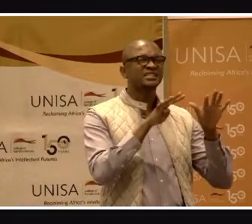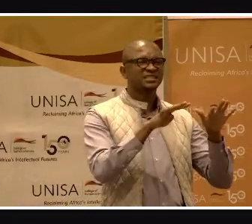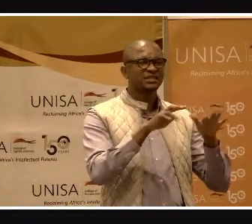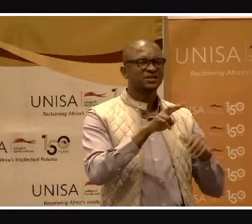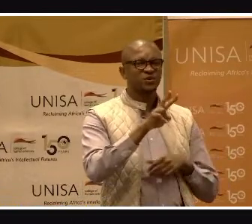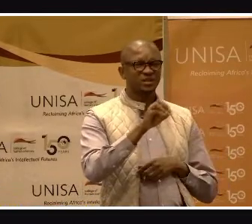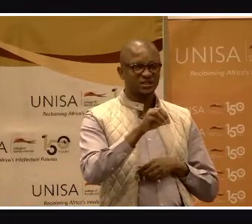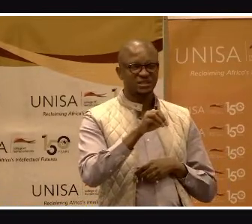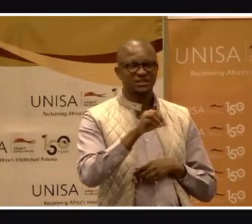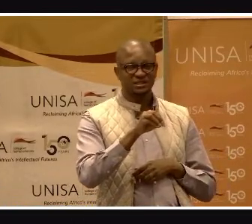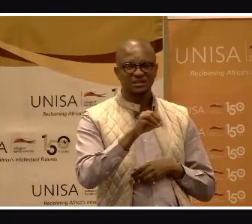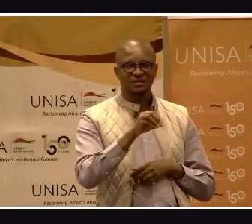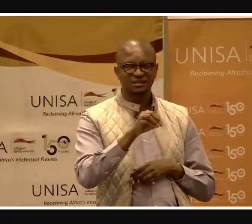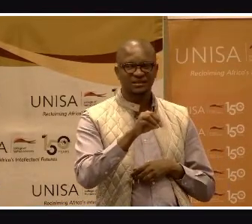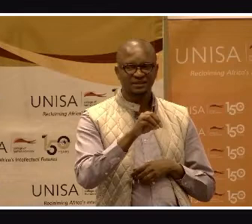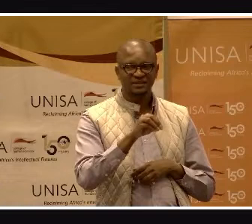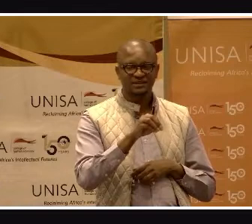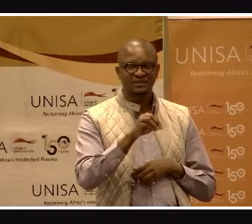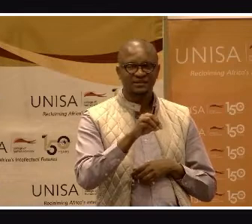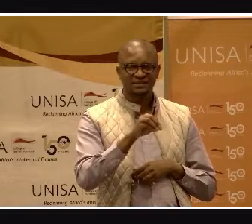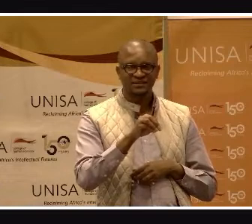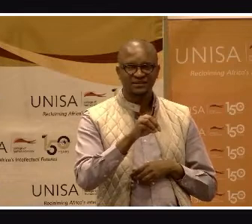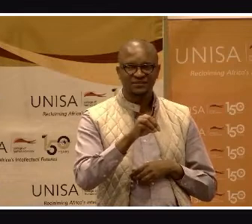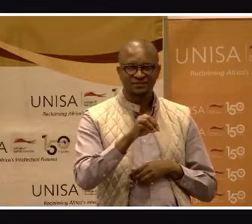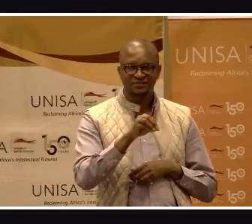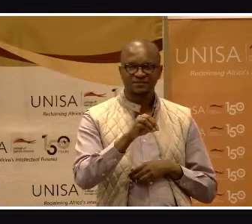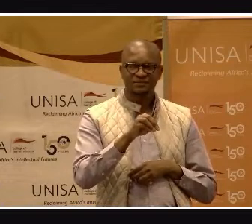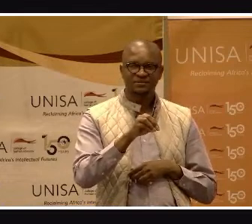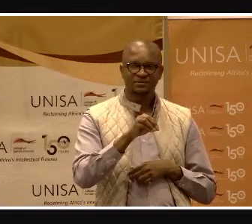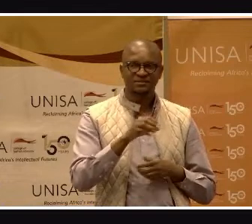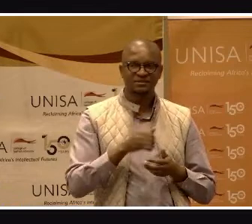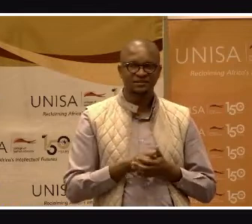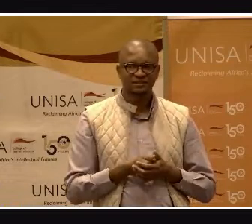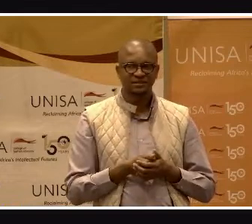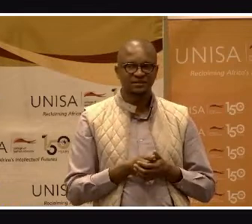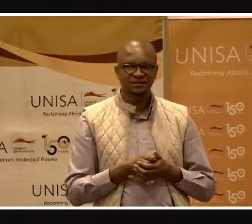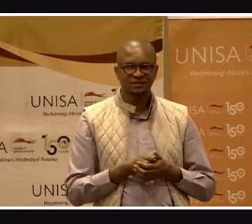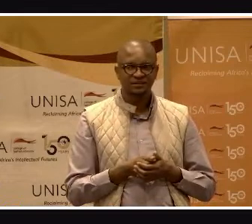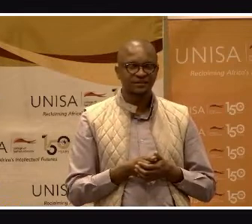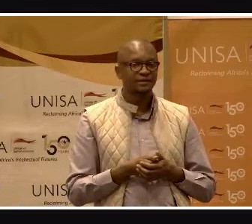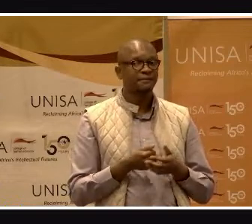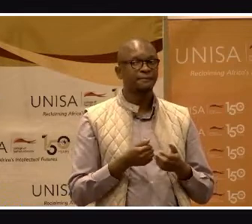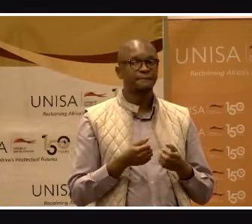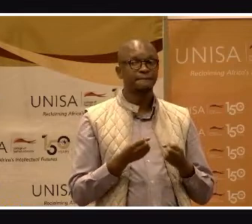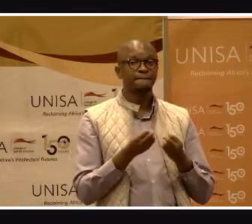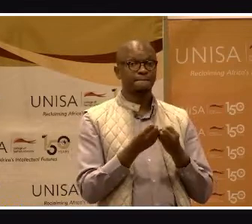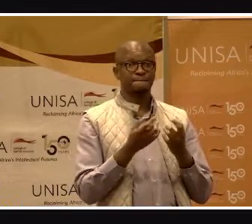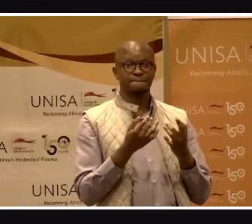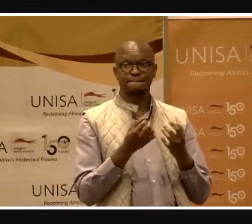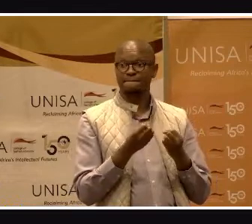happened? In 1920, which is the centuries of language loss,